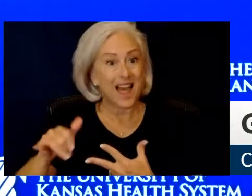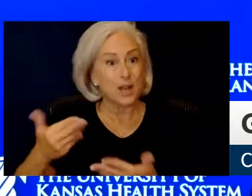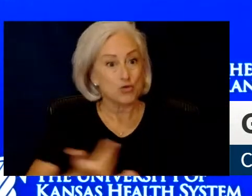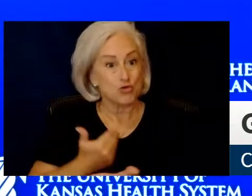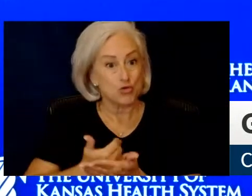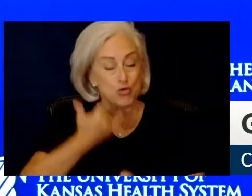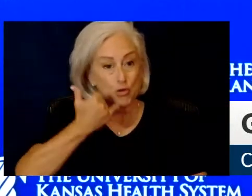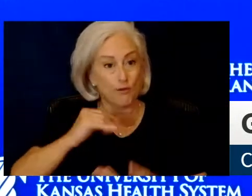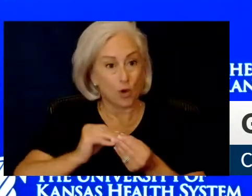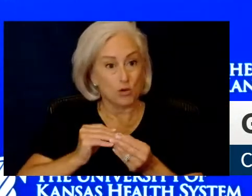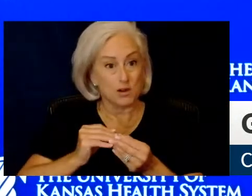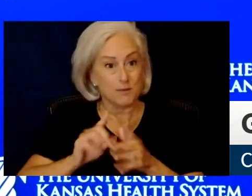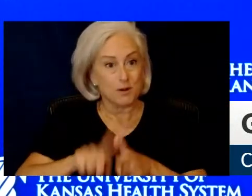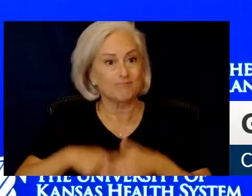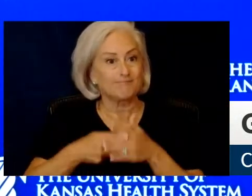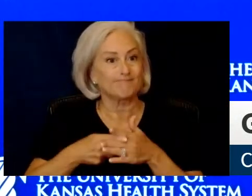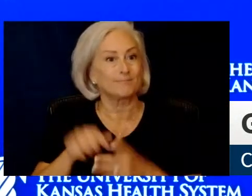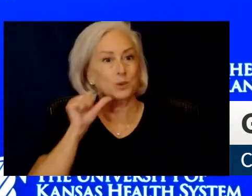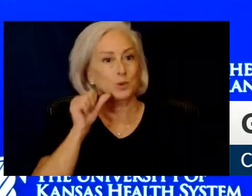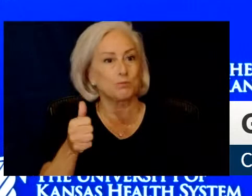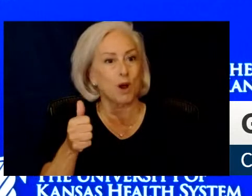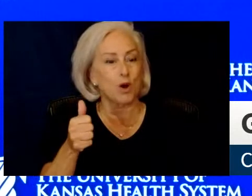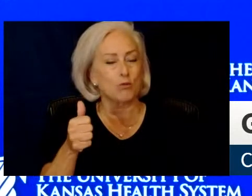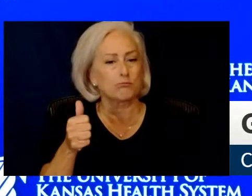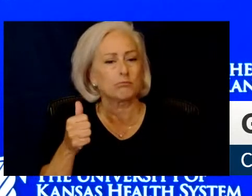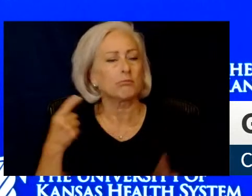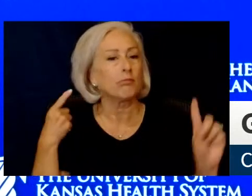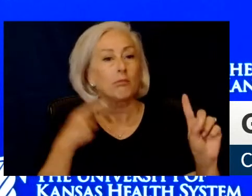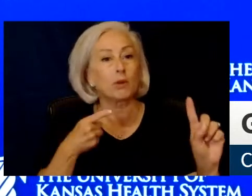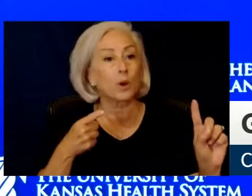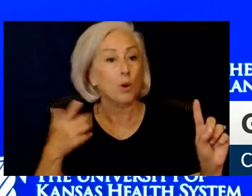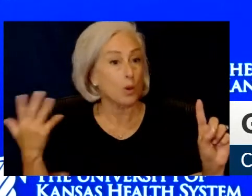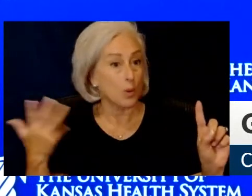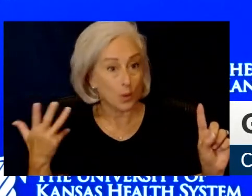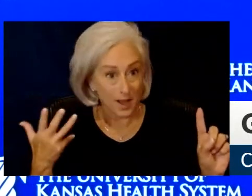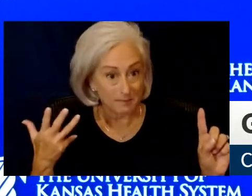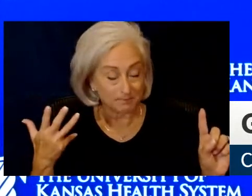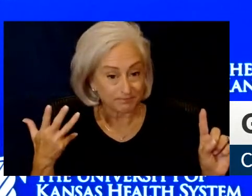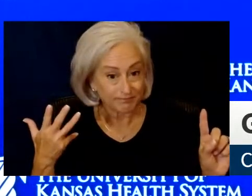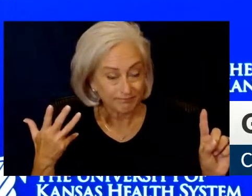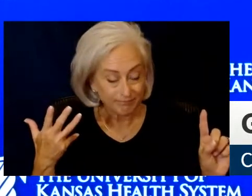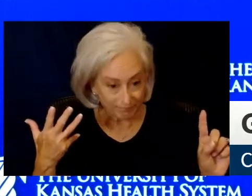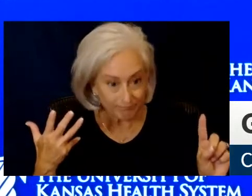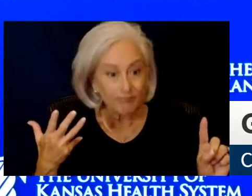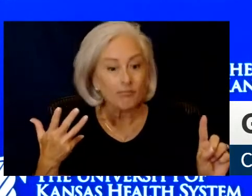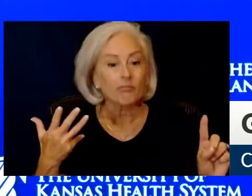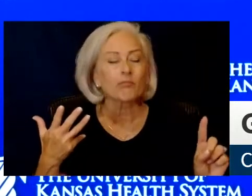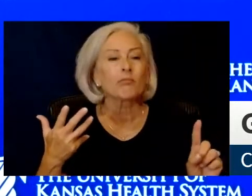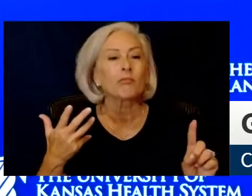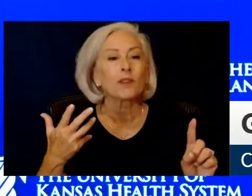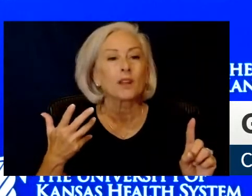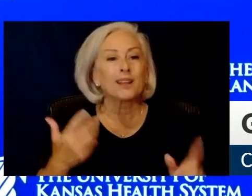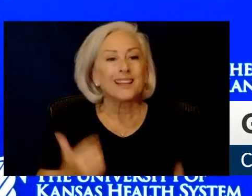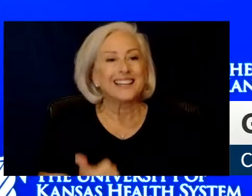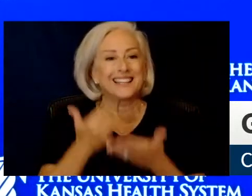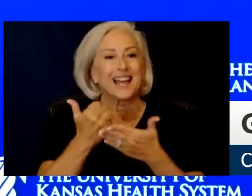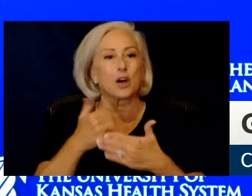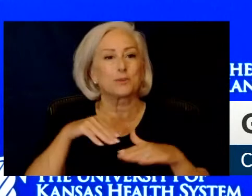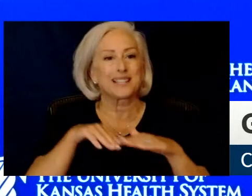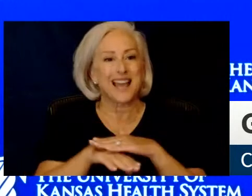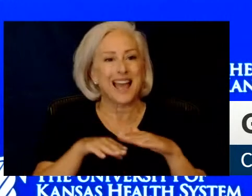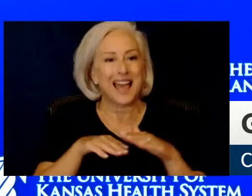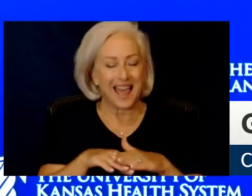it's essentially what it's looking to do. The way that I kind of conceptualize it is this is opening the door to access care just a little bit